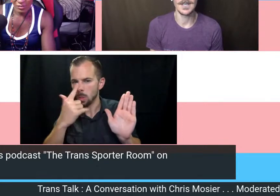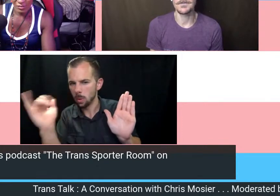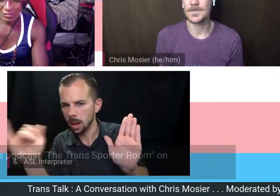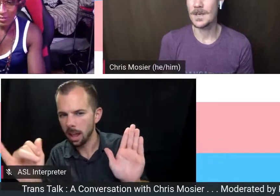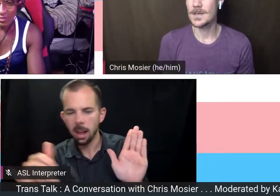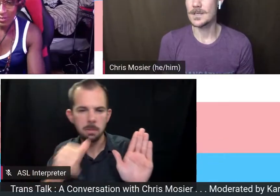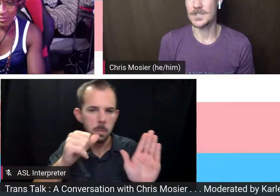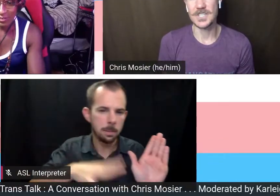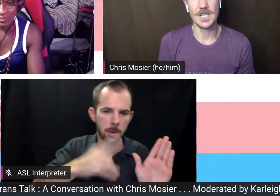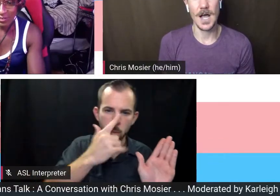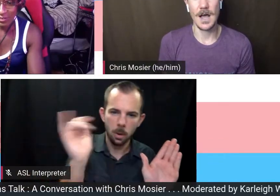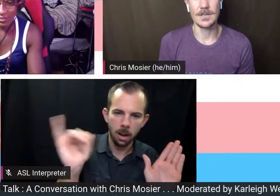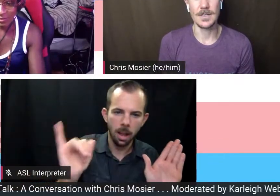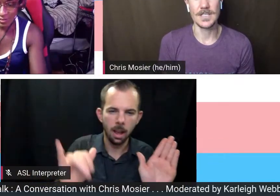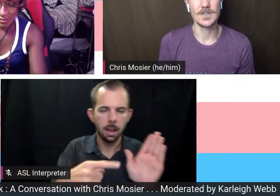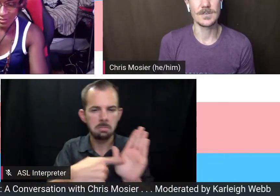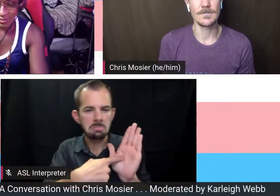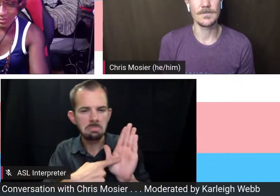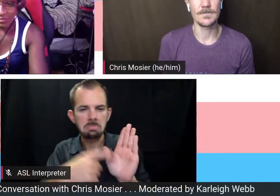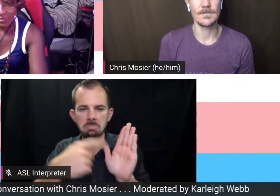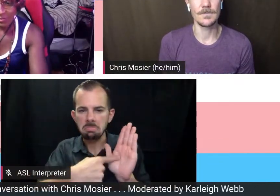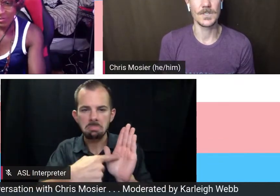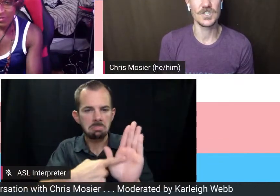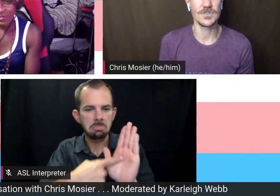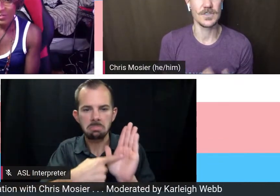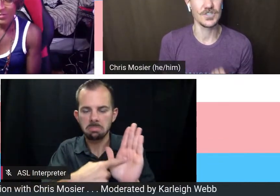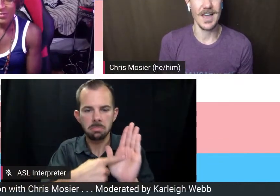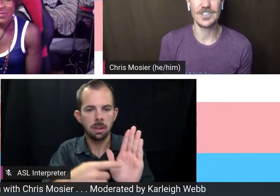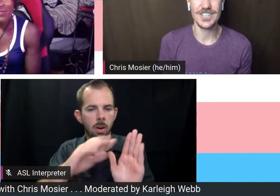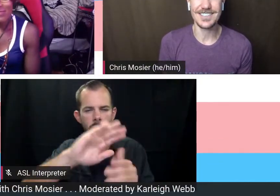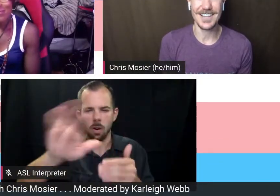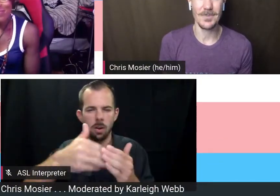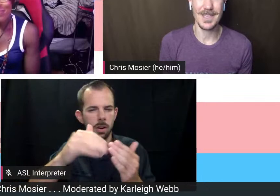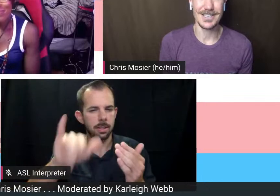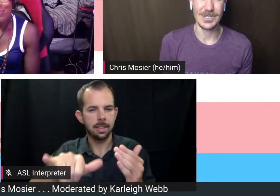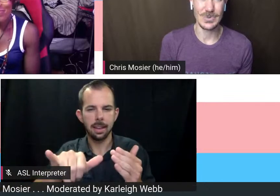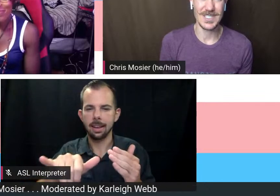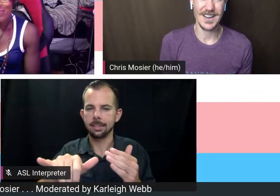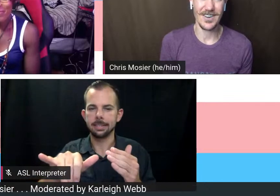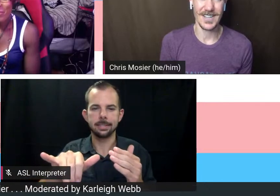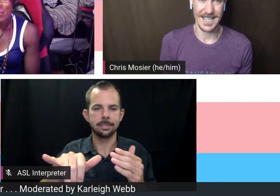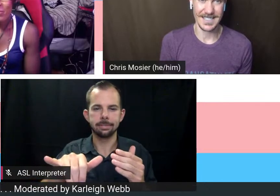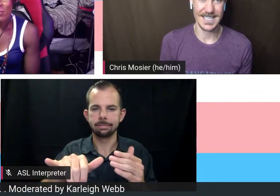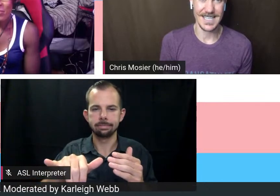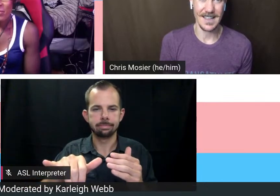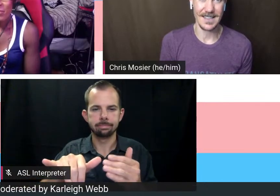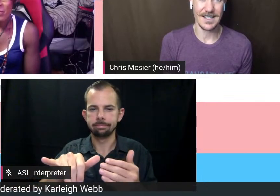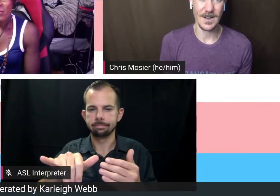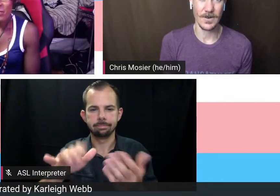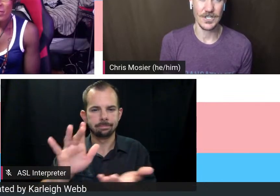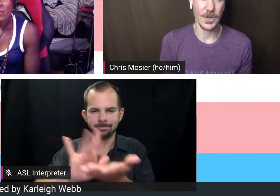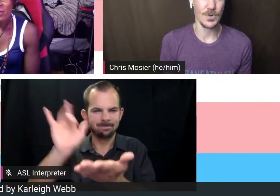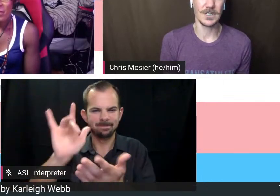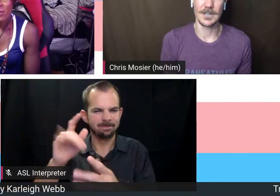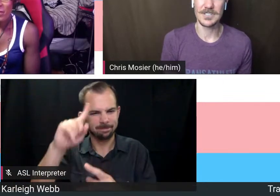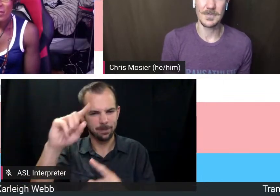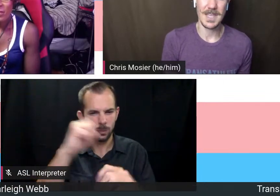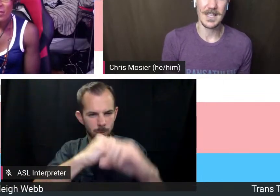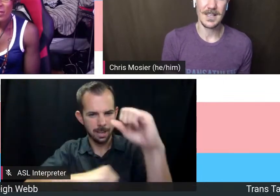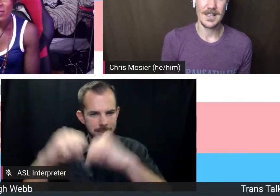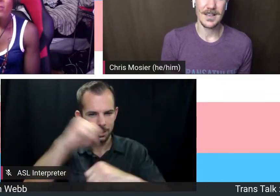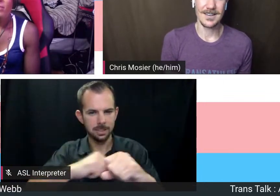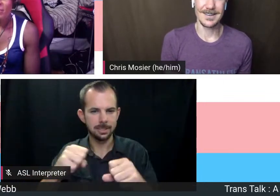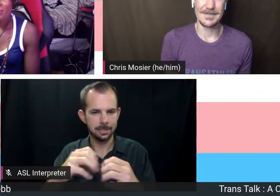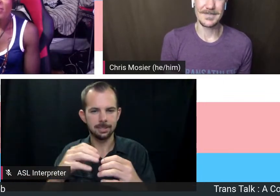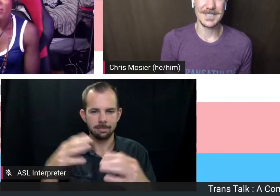supposed to look. And, it's just, it's the strategies that are being used there against these athletes are so clear to